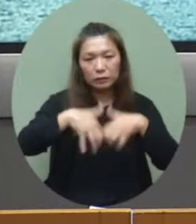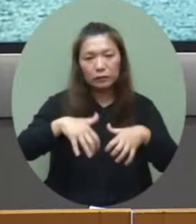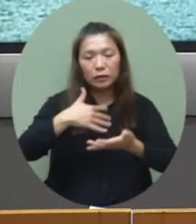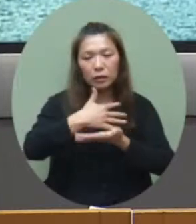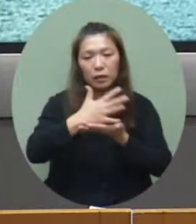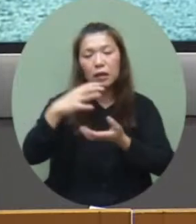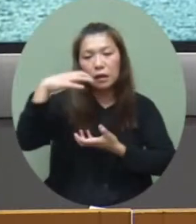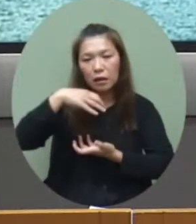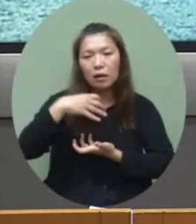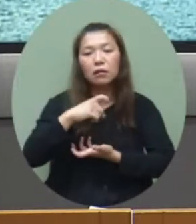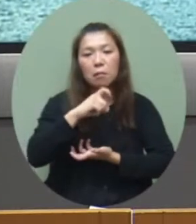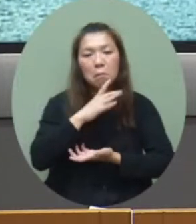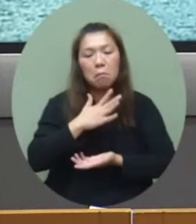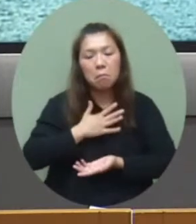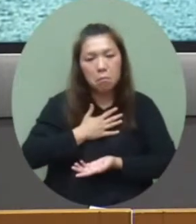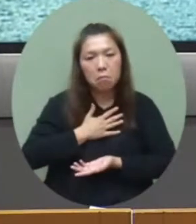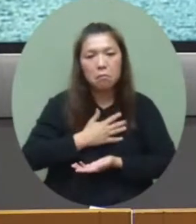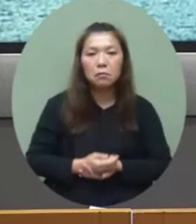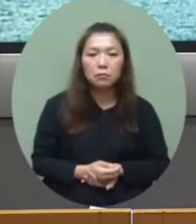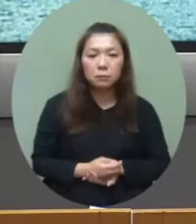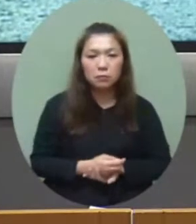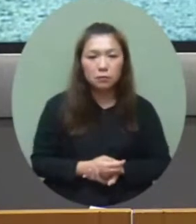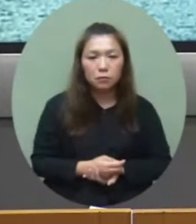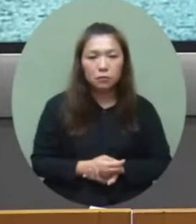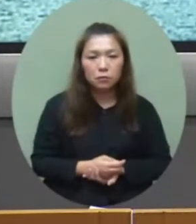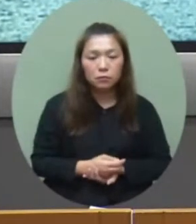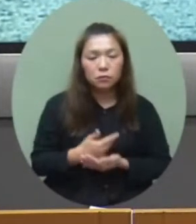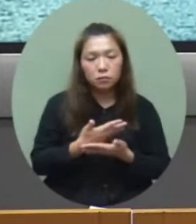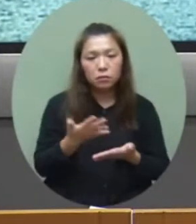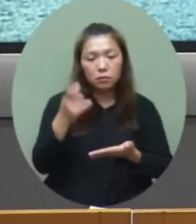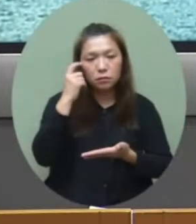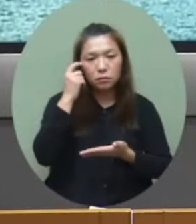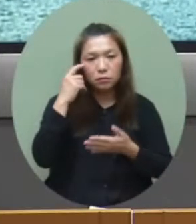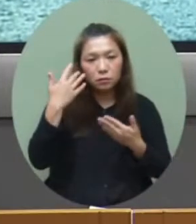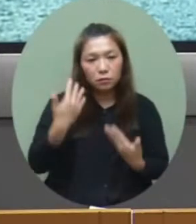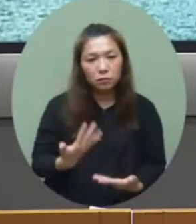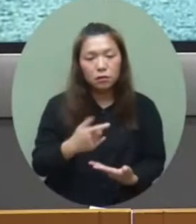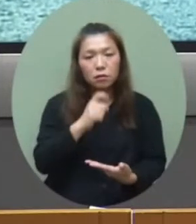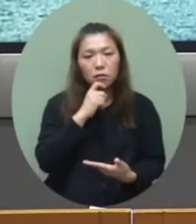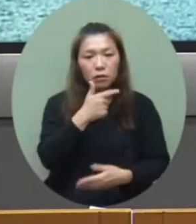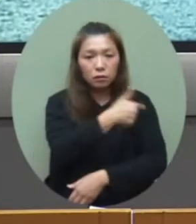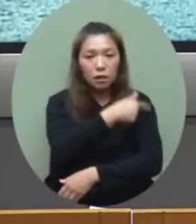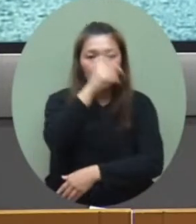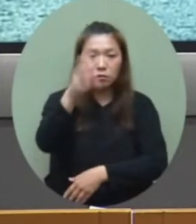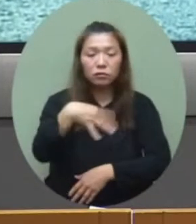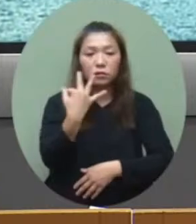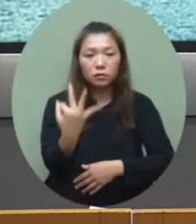trend would pose a burden on the healthcare facilities of our hospital system.